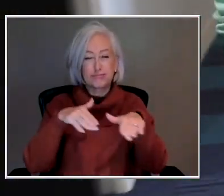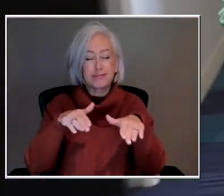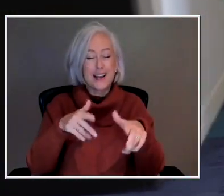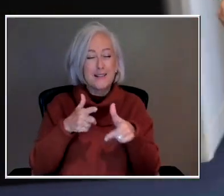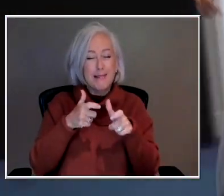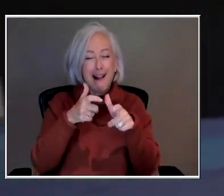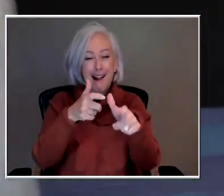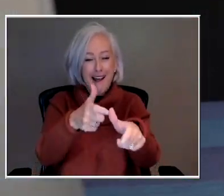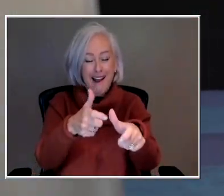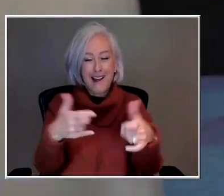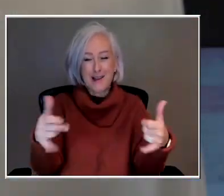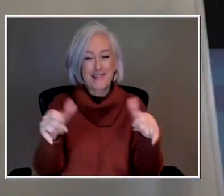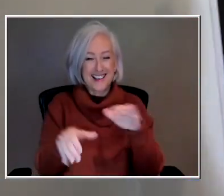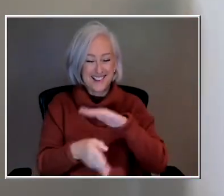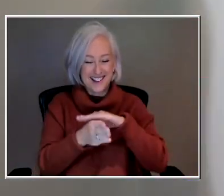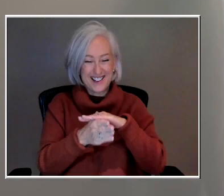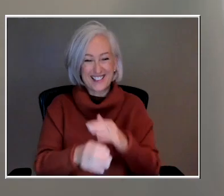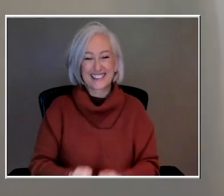soccer.